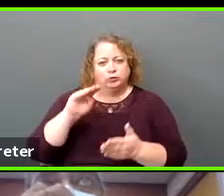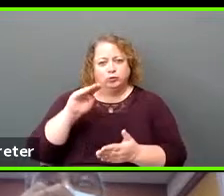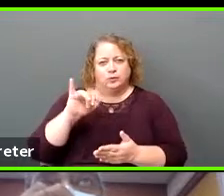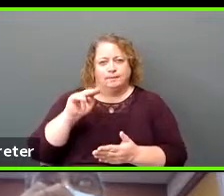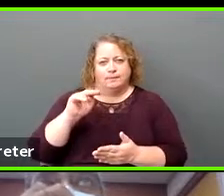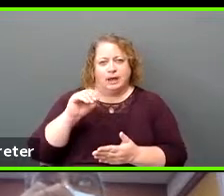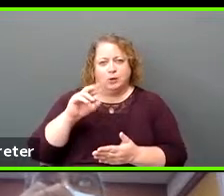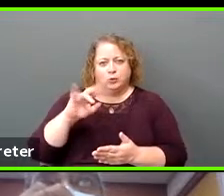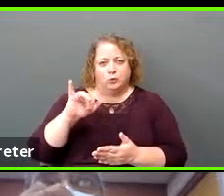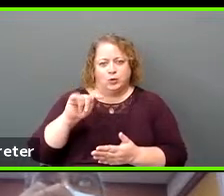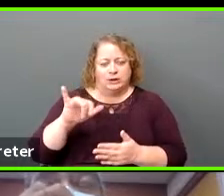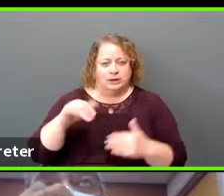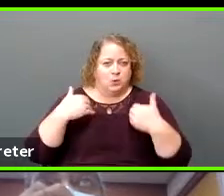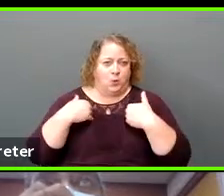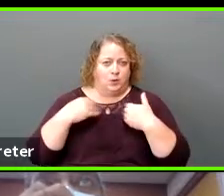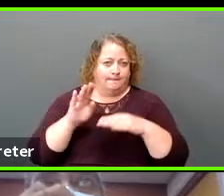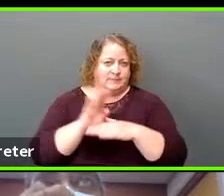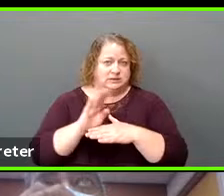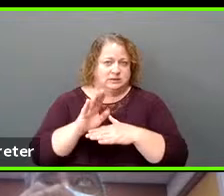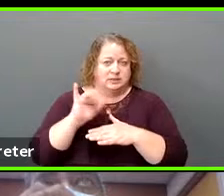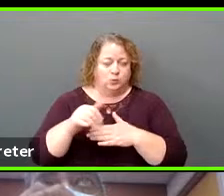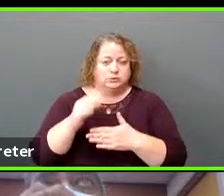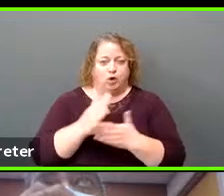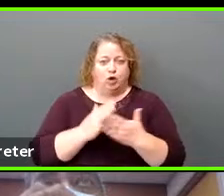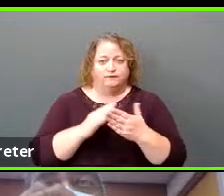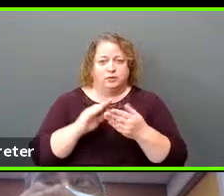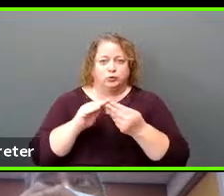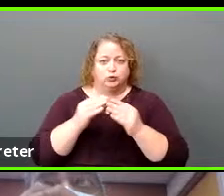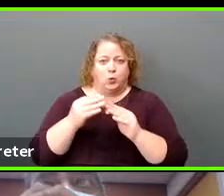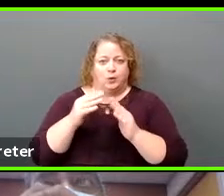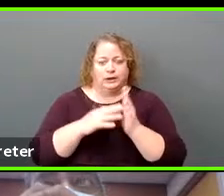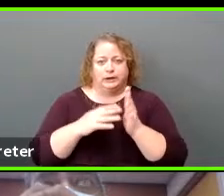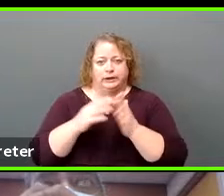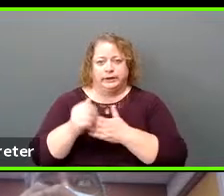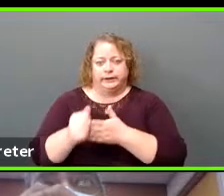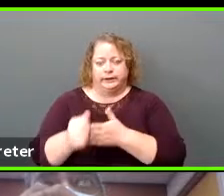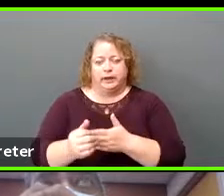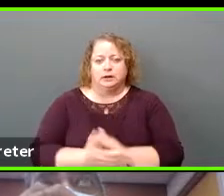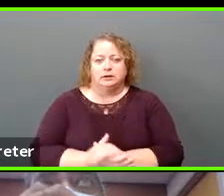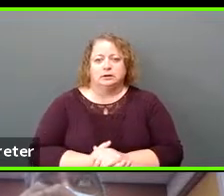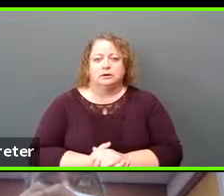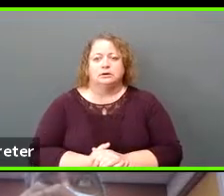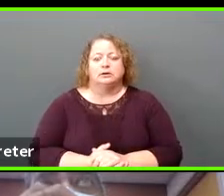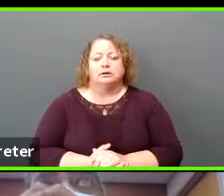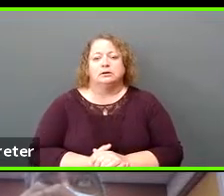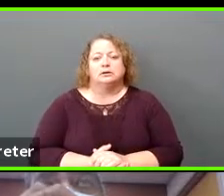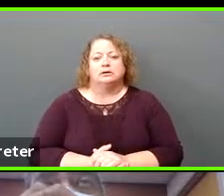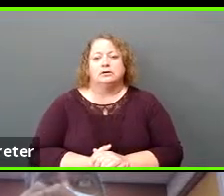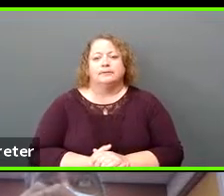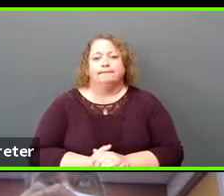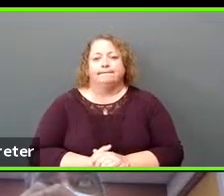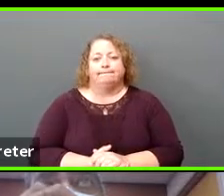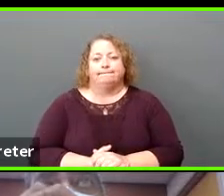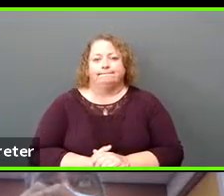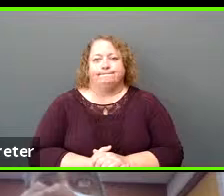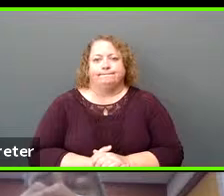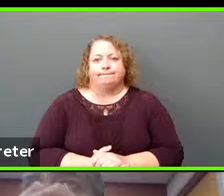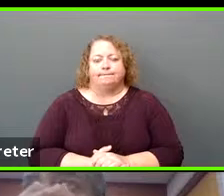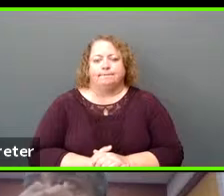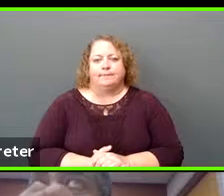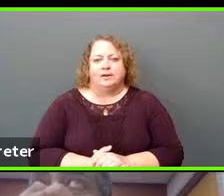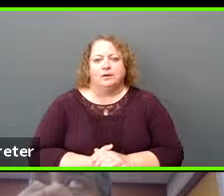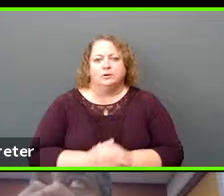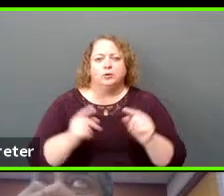business, women-owned business, and that was part of the scoring guide with this. And so when we're looking at